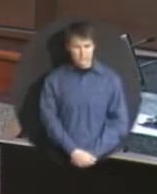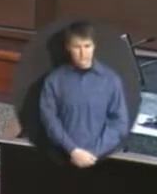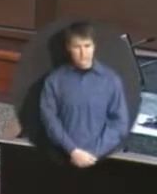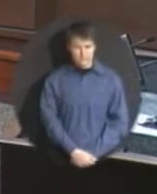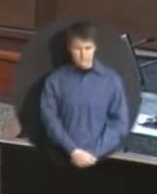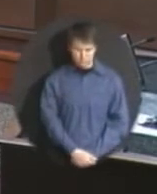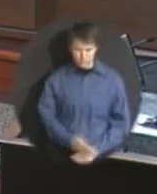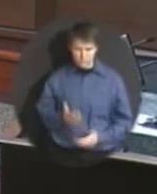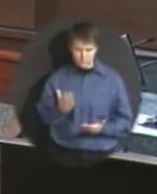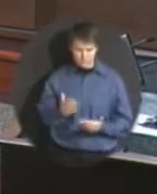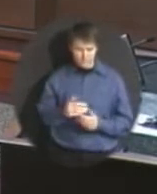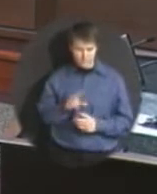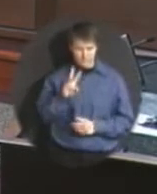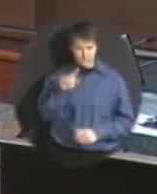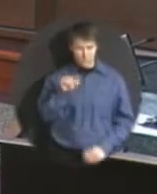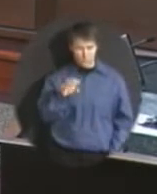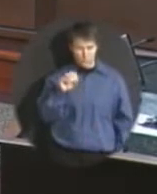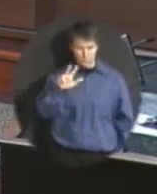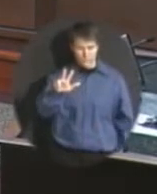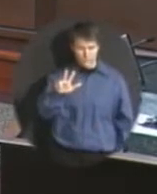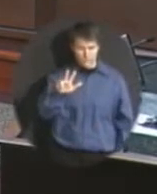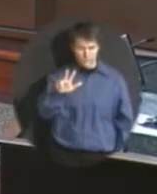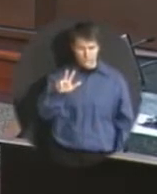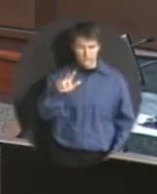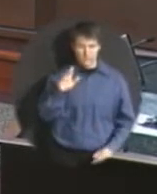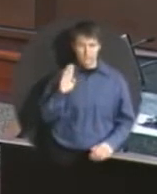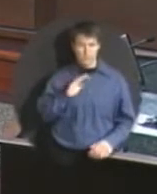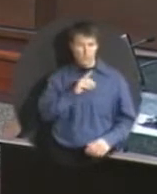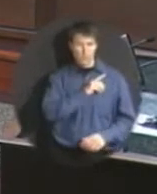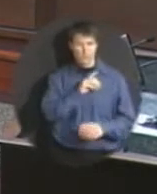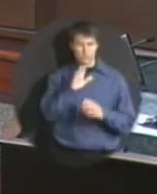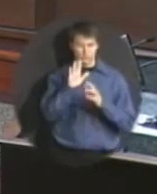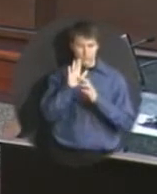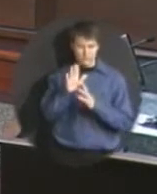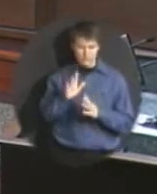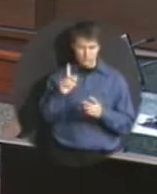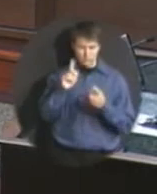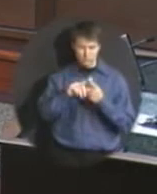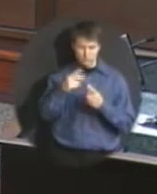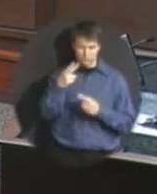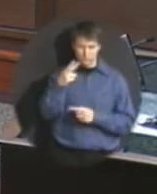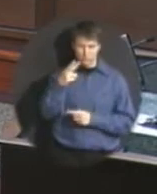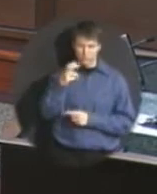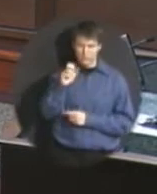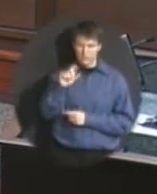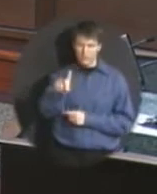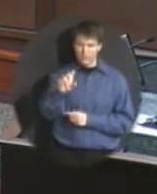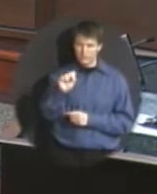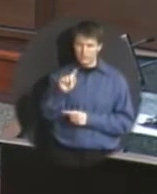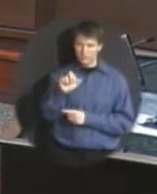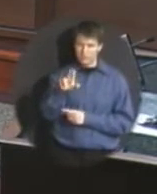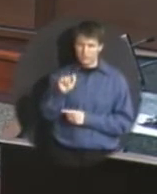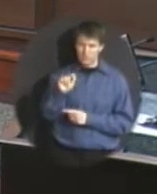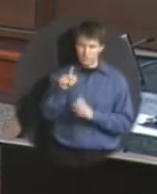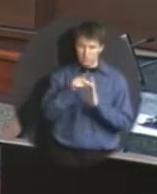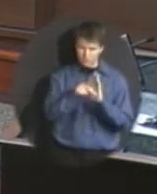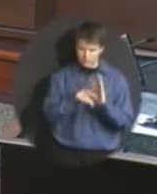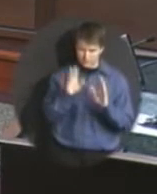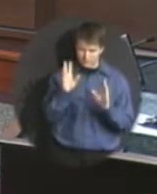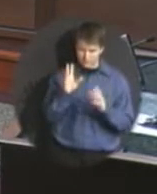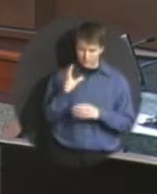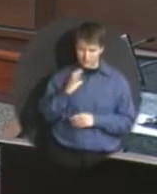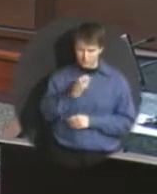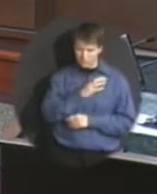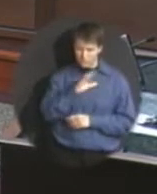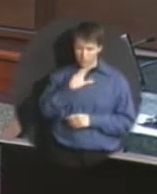Motion carries. 6.03 is board representatives to the Head Start Policy Council, Olathe Public Schools